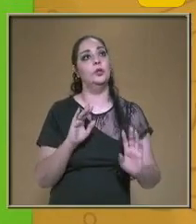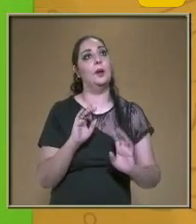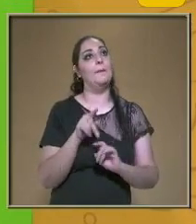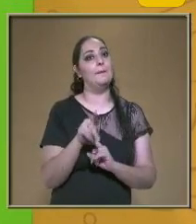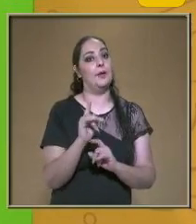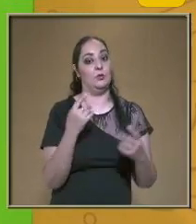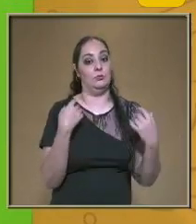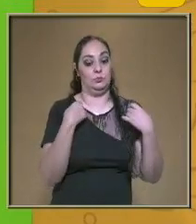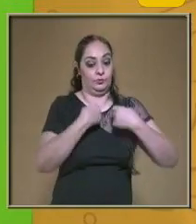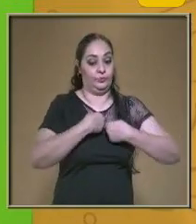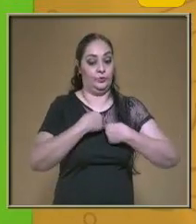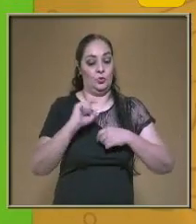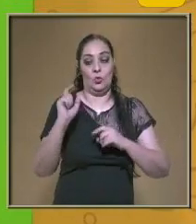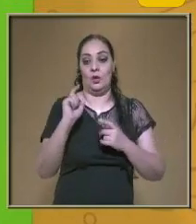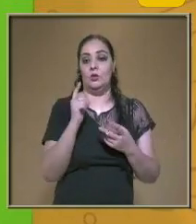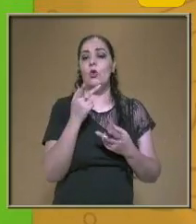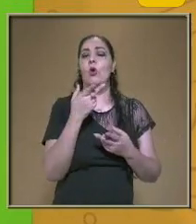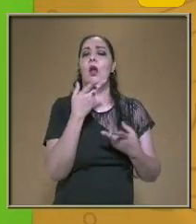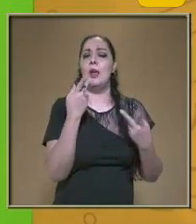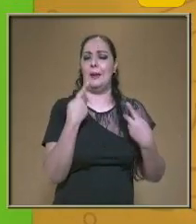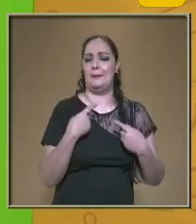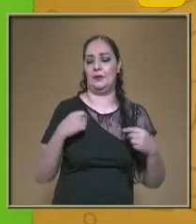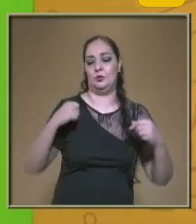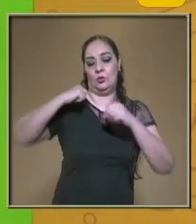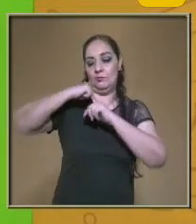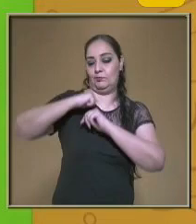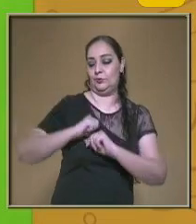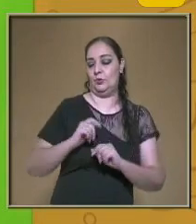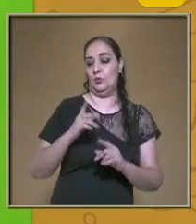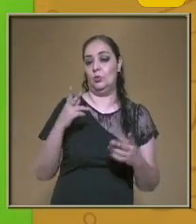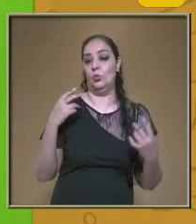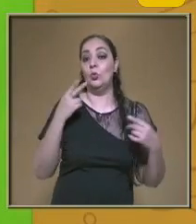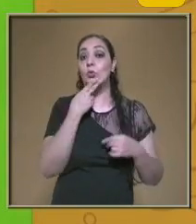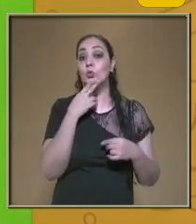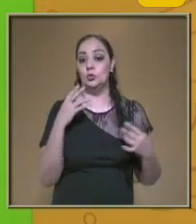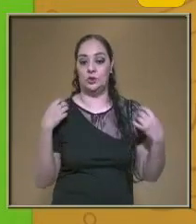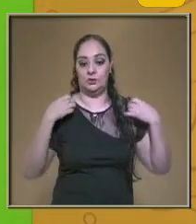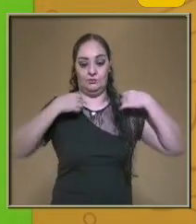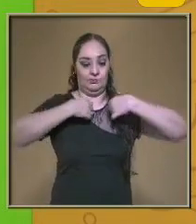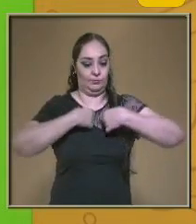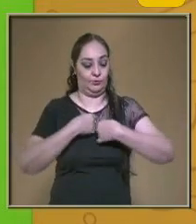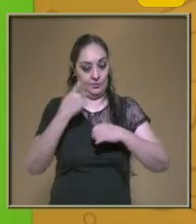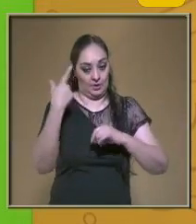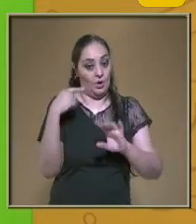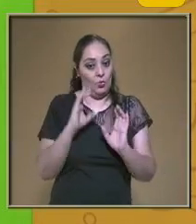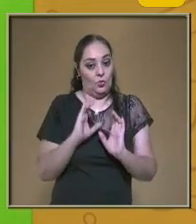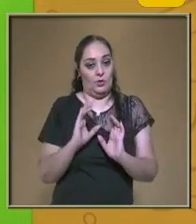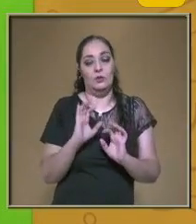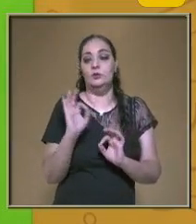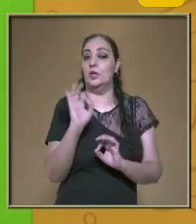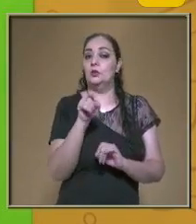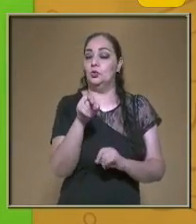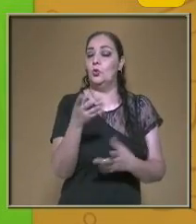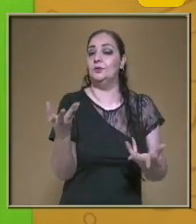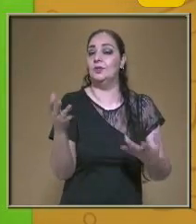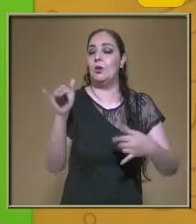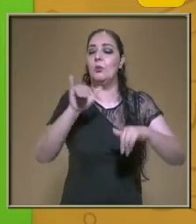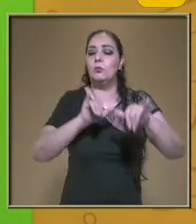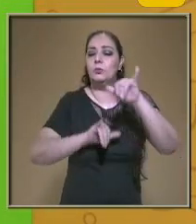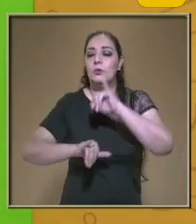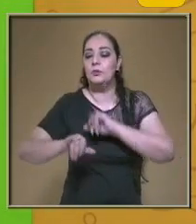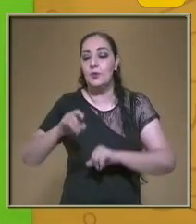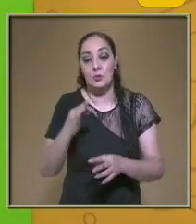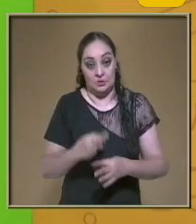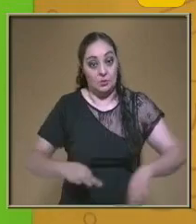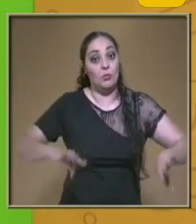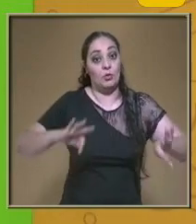coat, it's what the scientist, the person, is wearing, okay? If you are going to make an experiment, it is